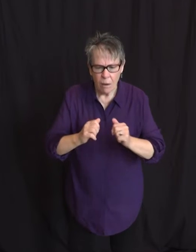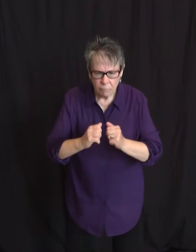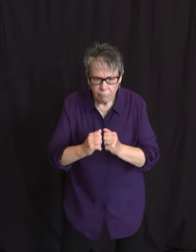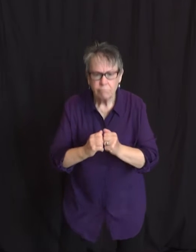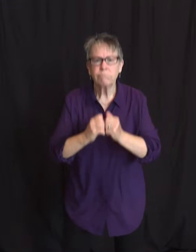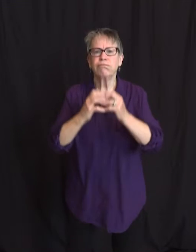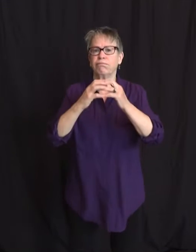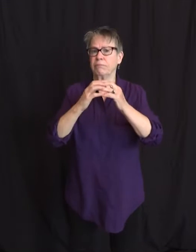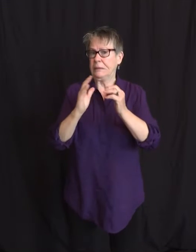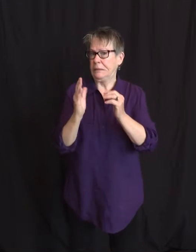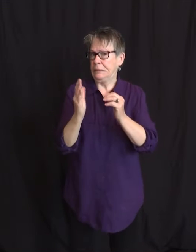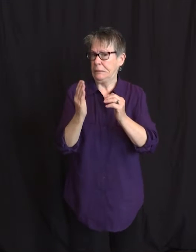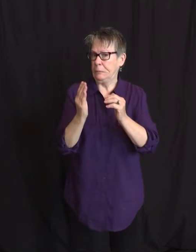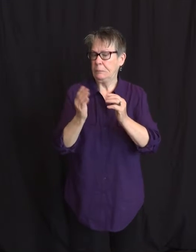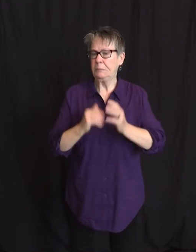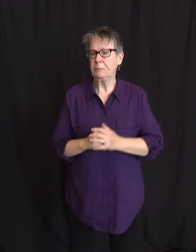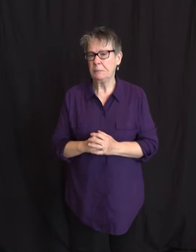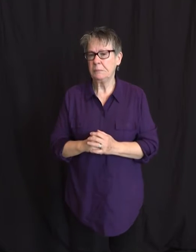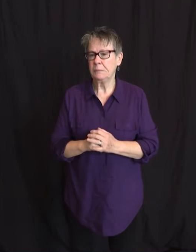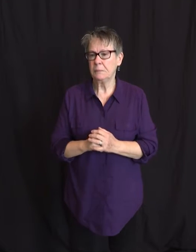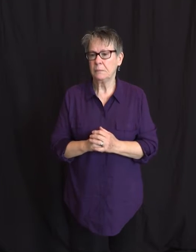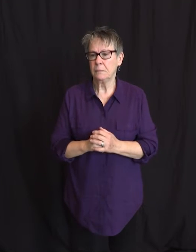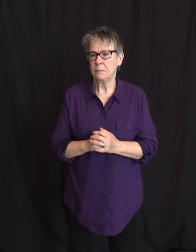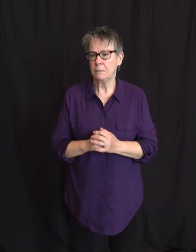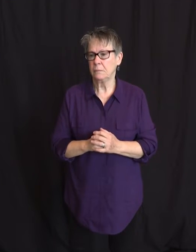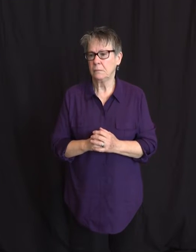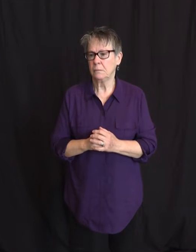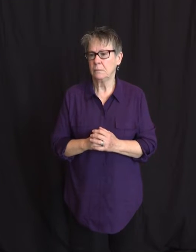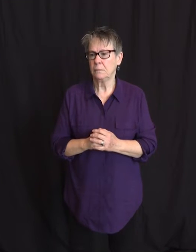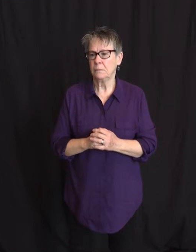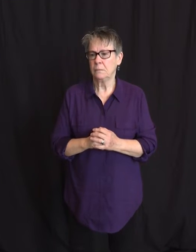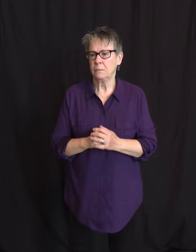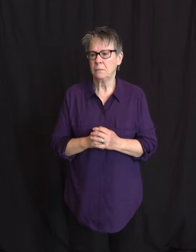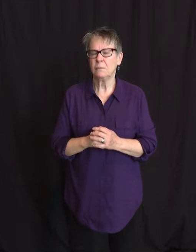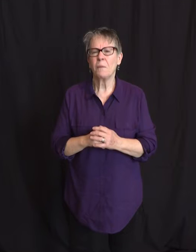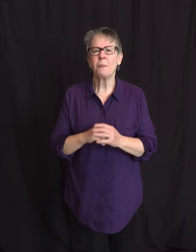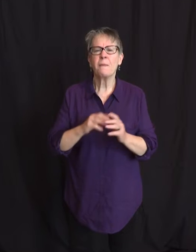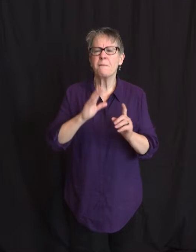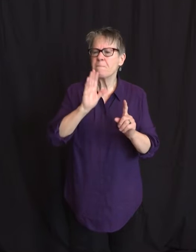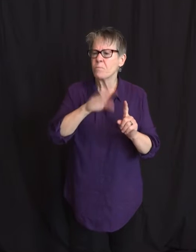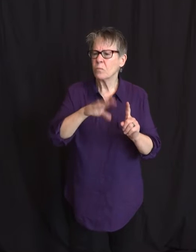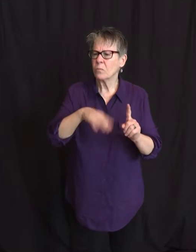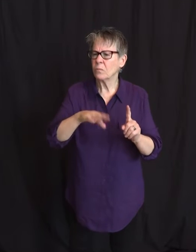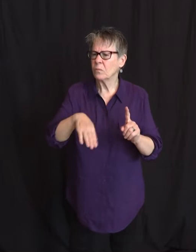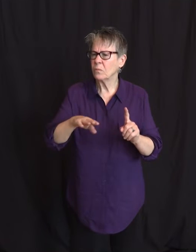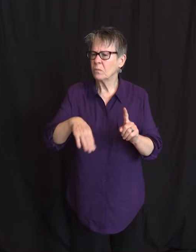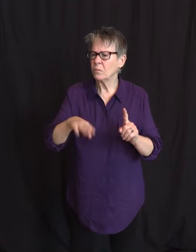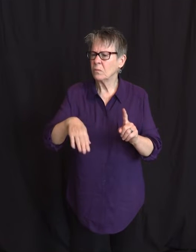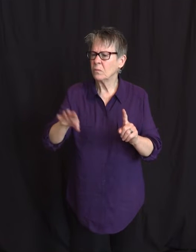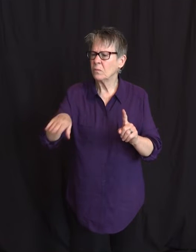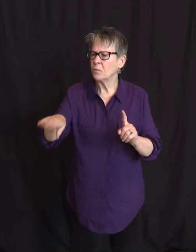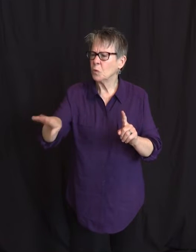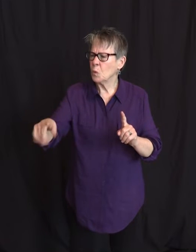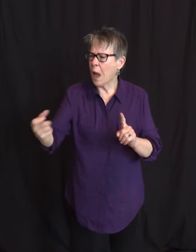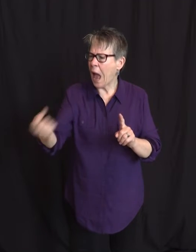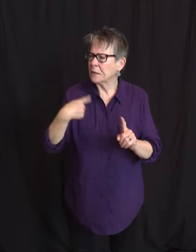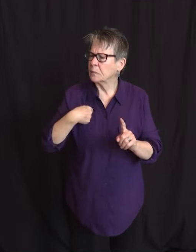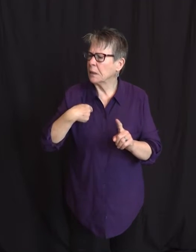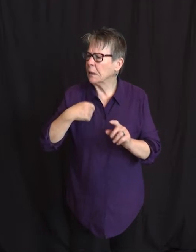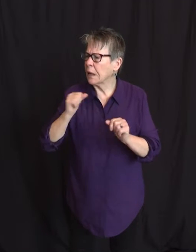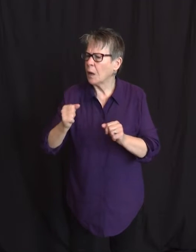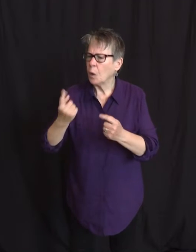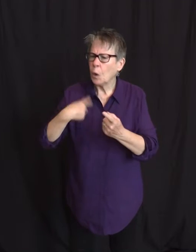you asked me about when. I don't know when. I think it's measured in weeks, but that assumes that everybody is doing their job. And